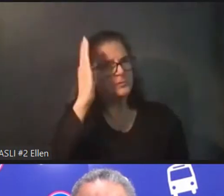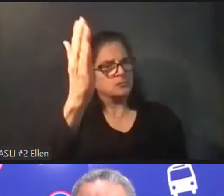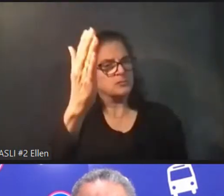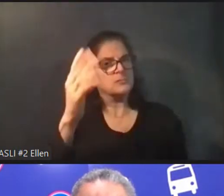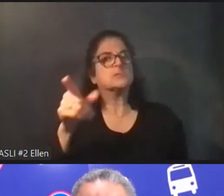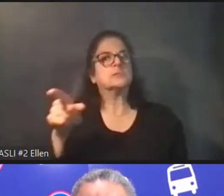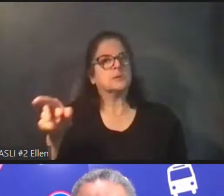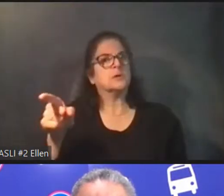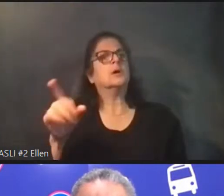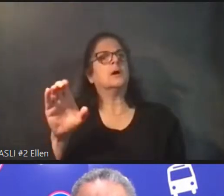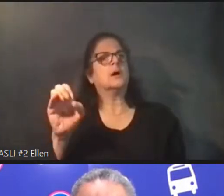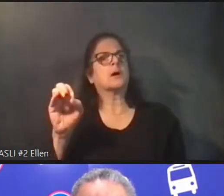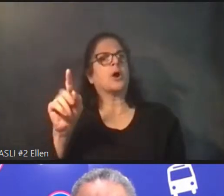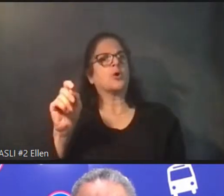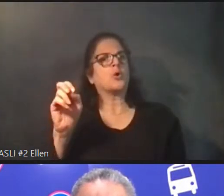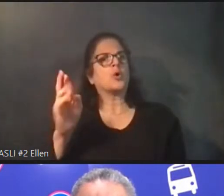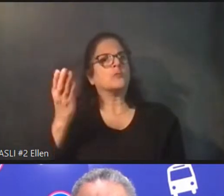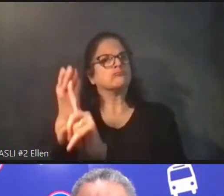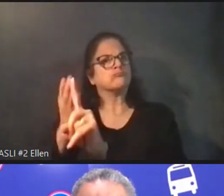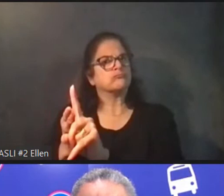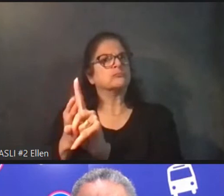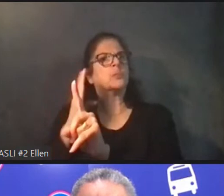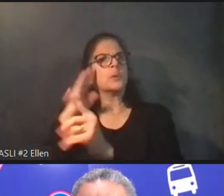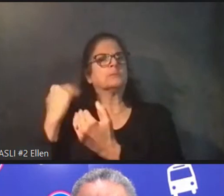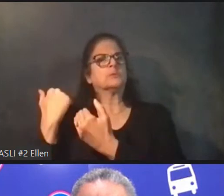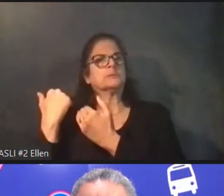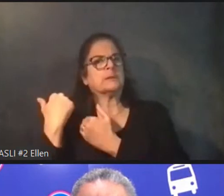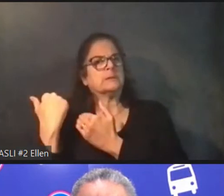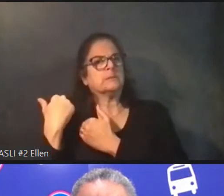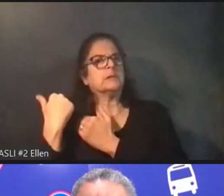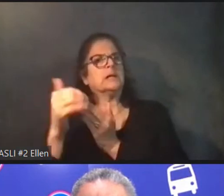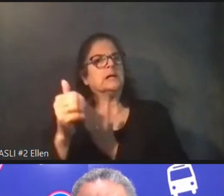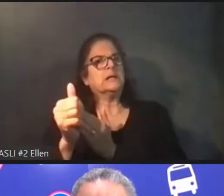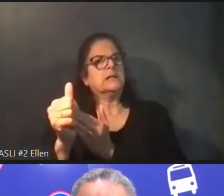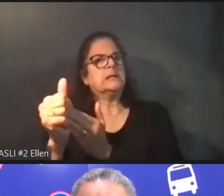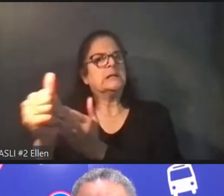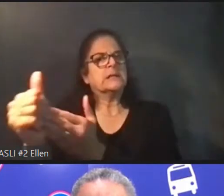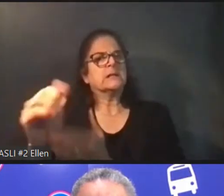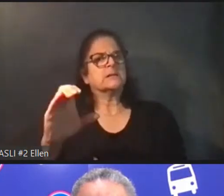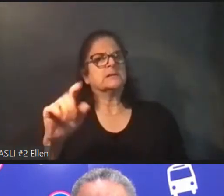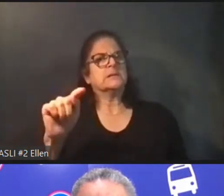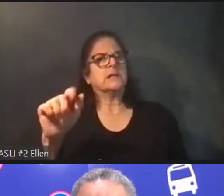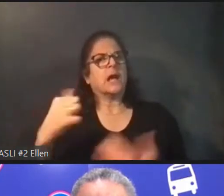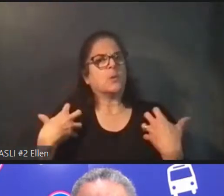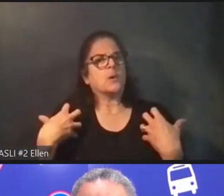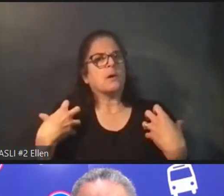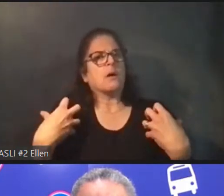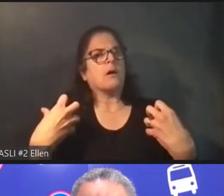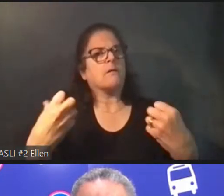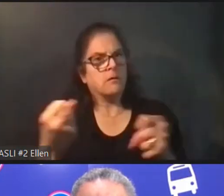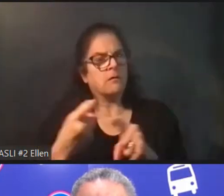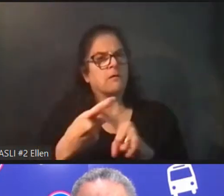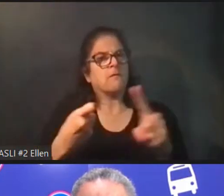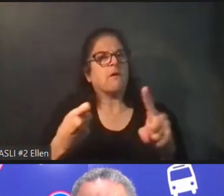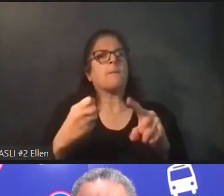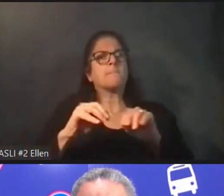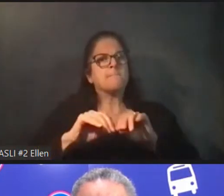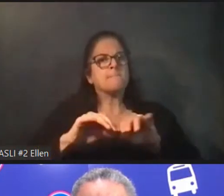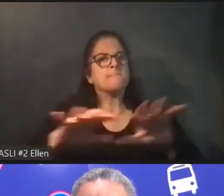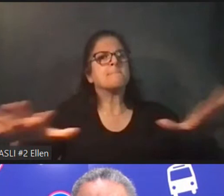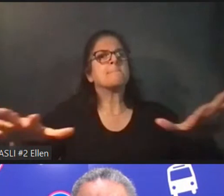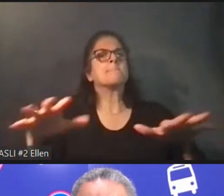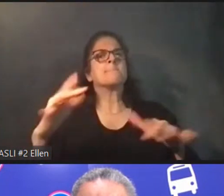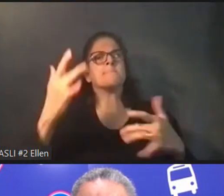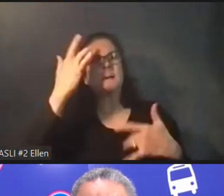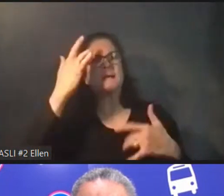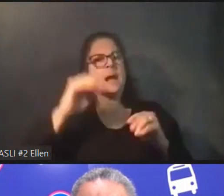charged with leading our agency out of the effects of the pandemic, but he'll also lead the massive and complex level